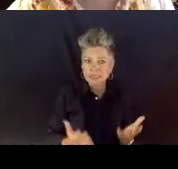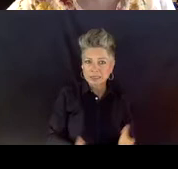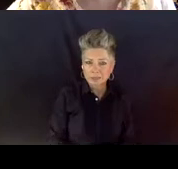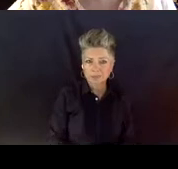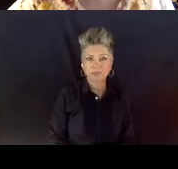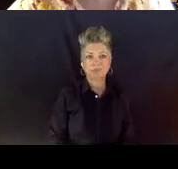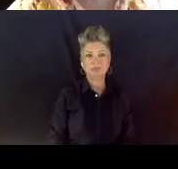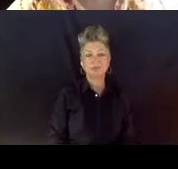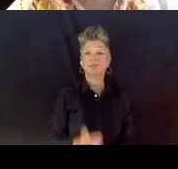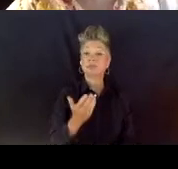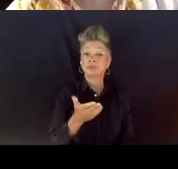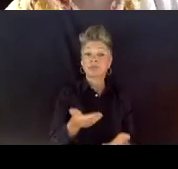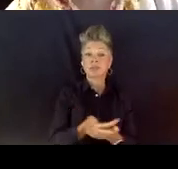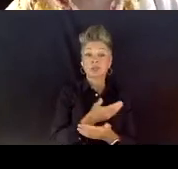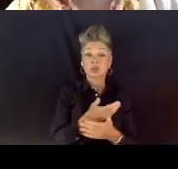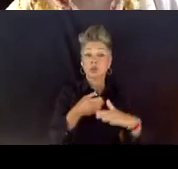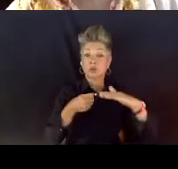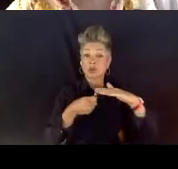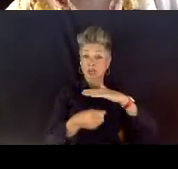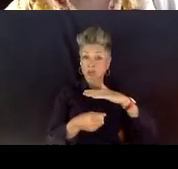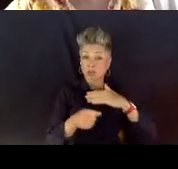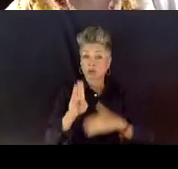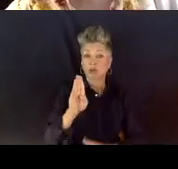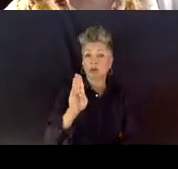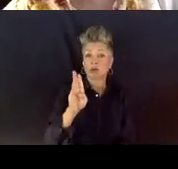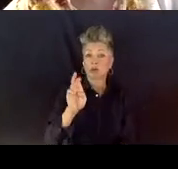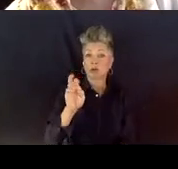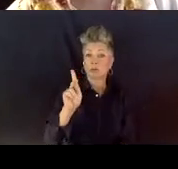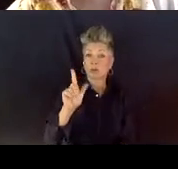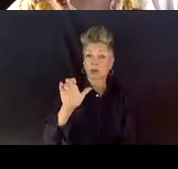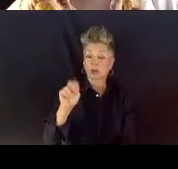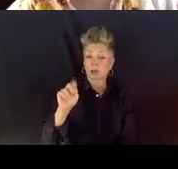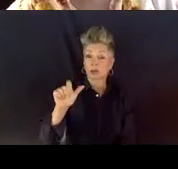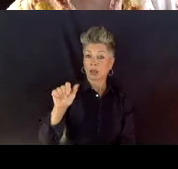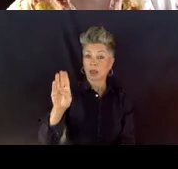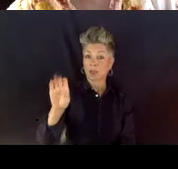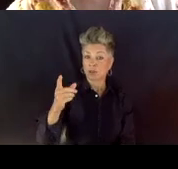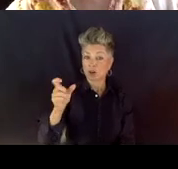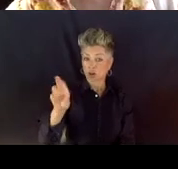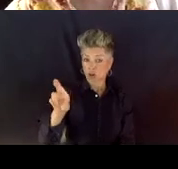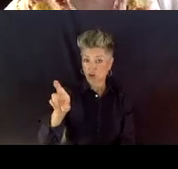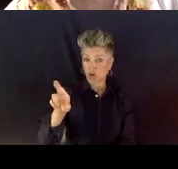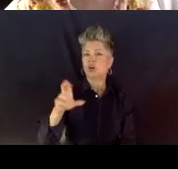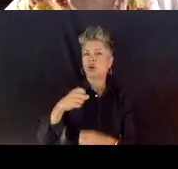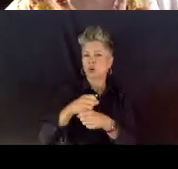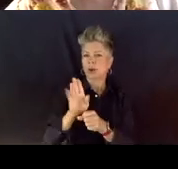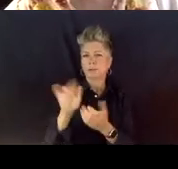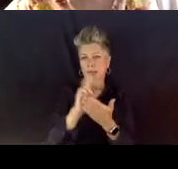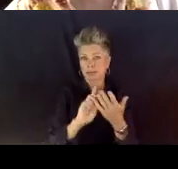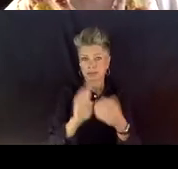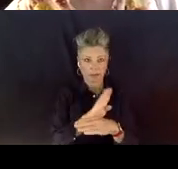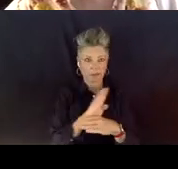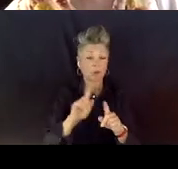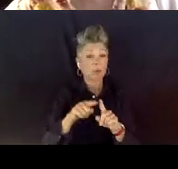new shelter at Brooklyn Laboratory Charter that was created by design firms, but it acts as a